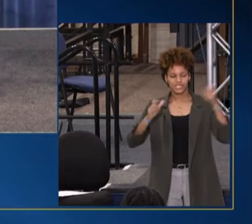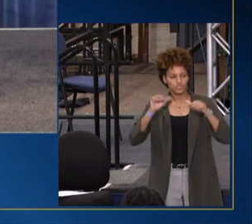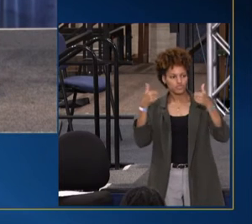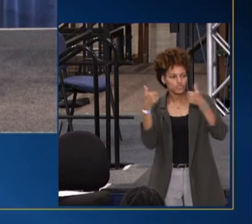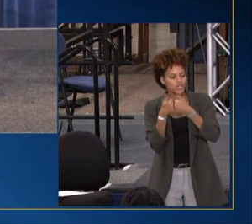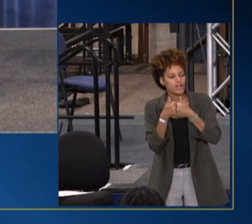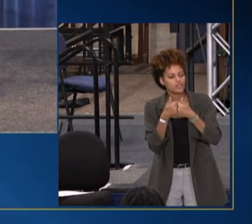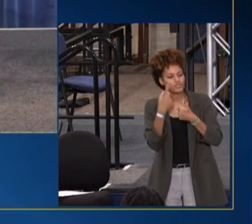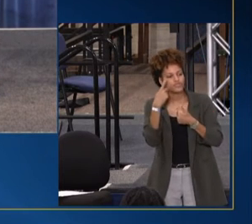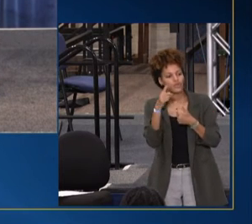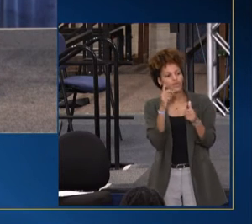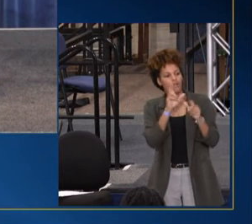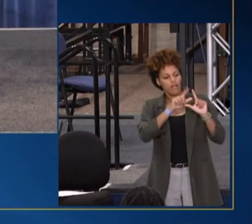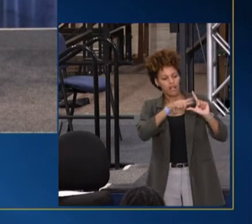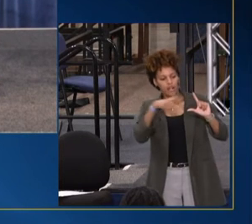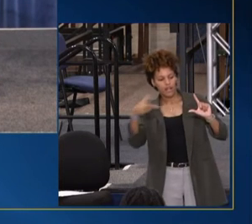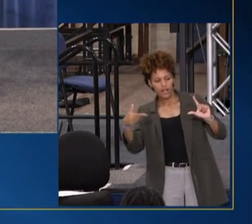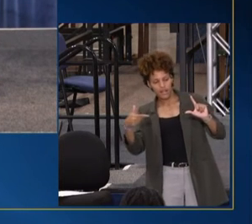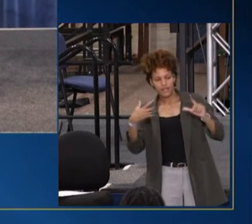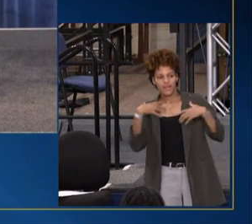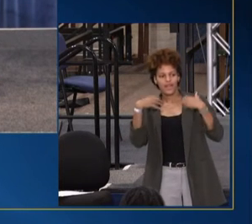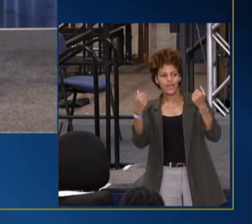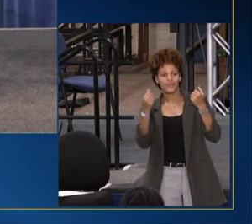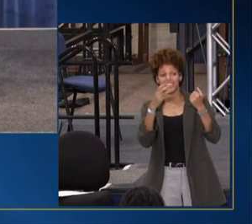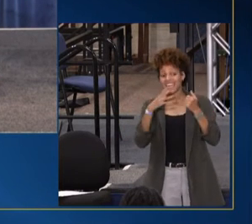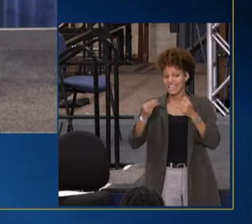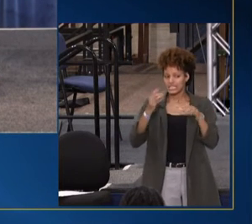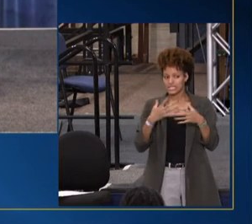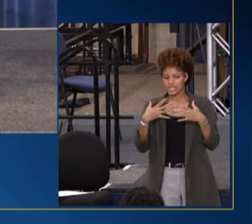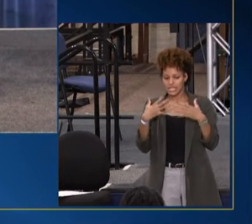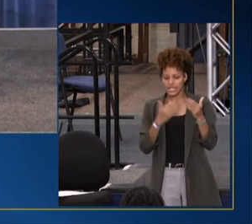for LGBTQI plus health equity? Imani.